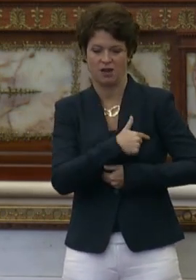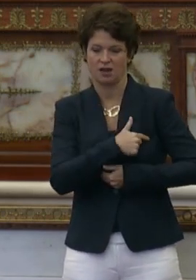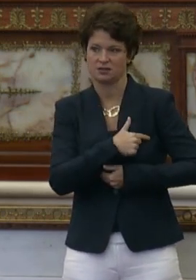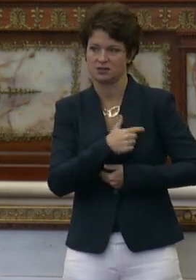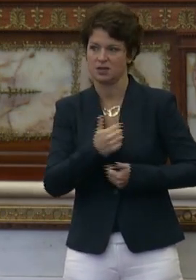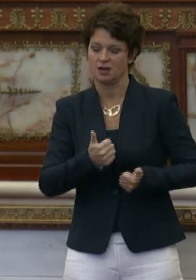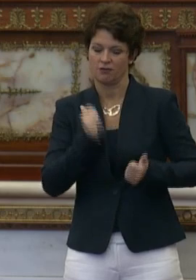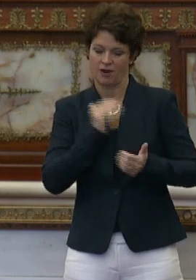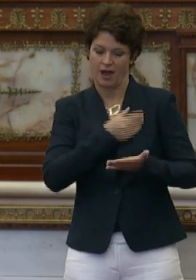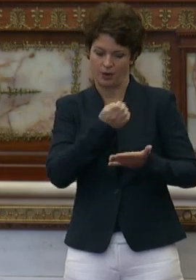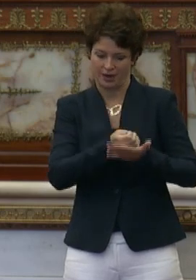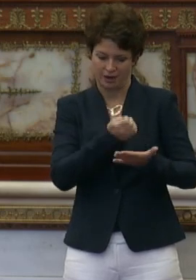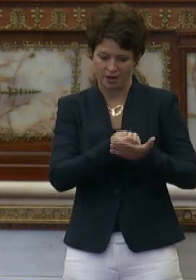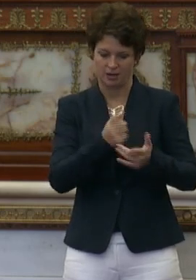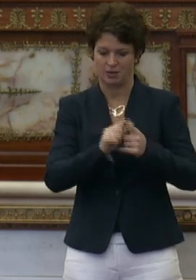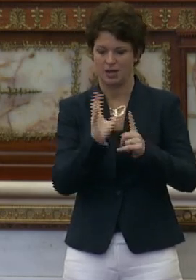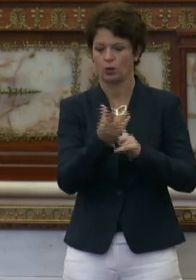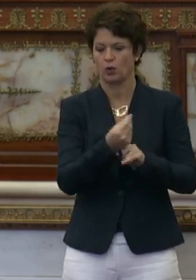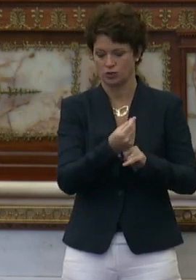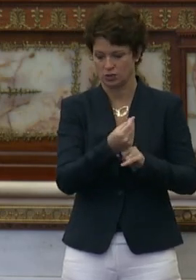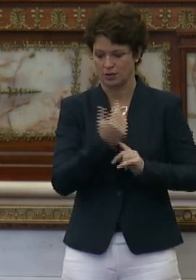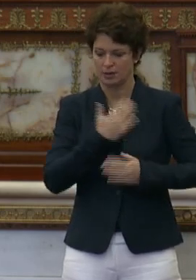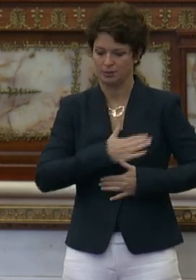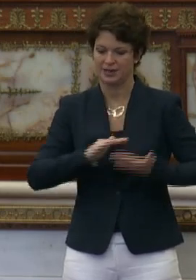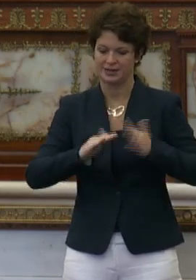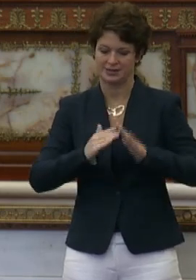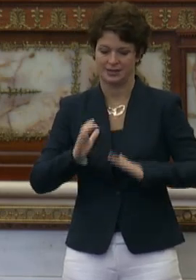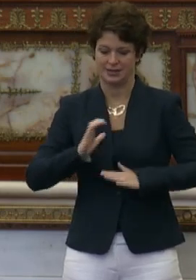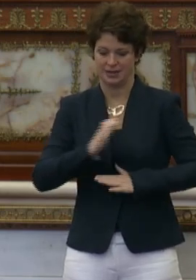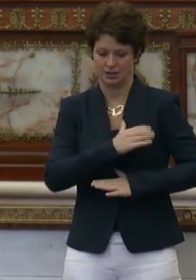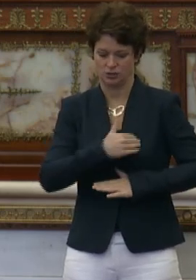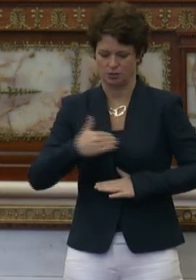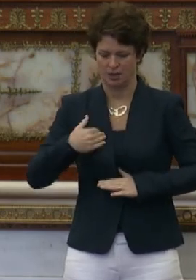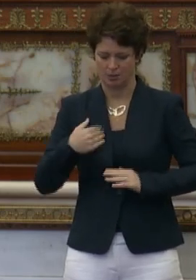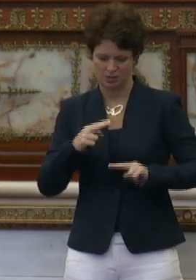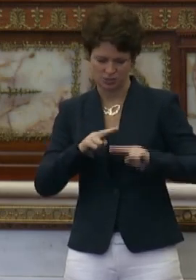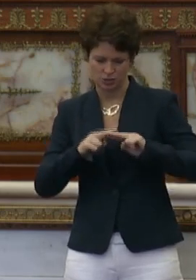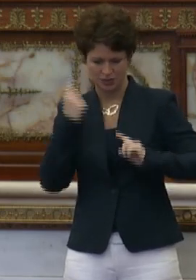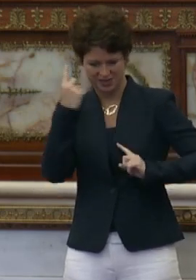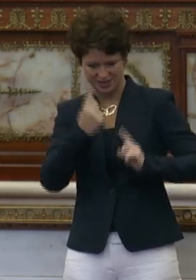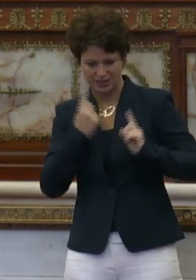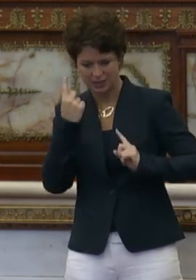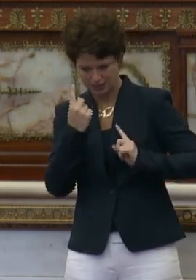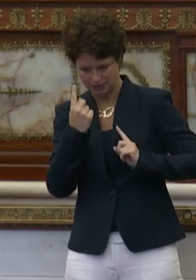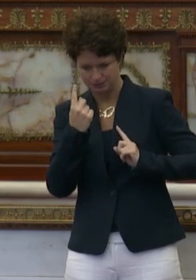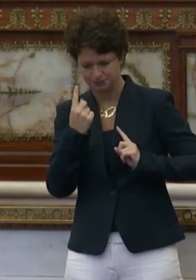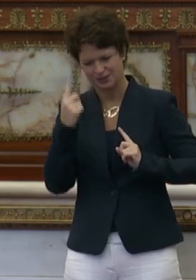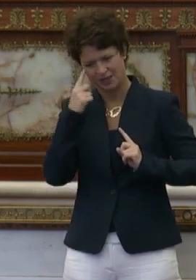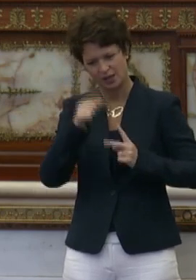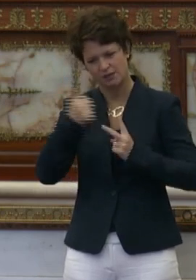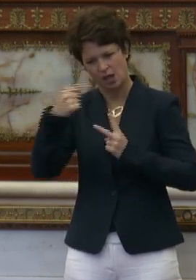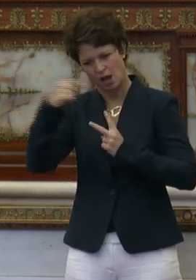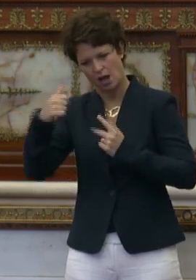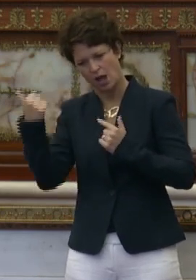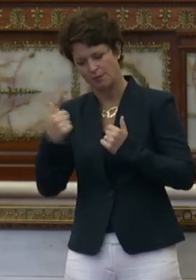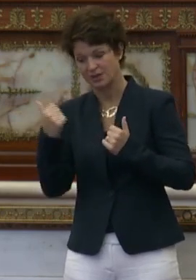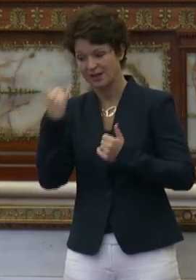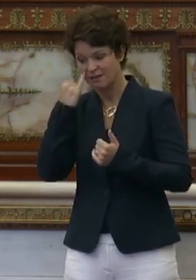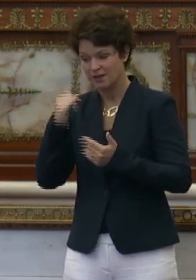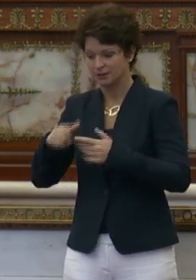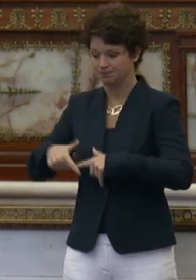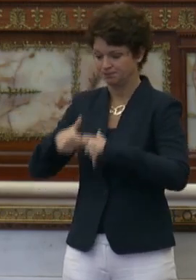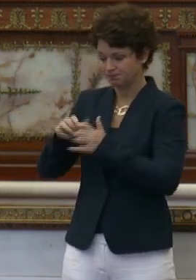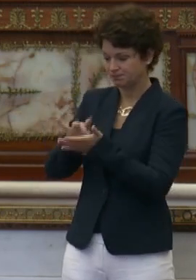Philadelphia's economy and culture. I ask City Council members to think on the alternative. Think about the thousands of